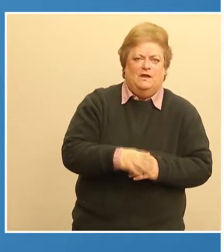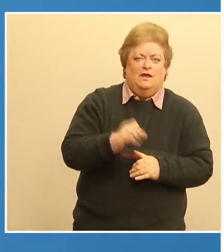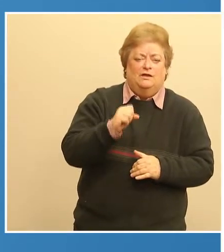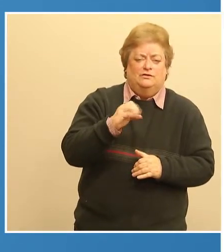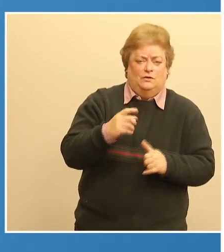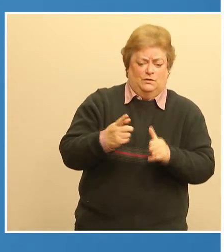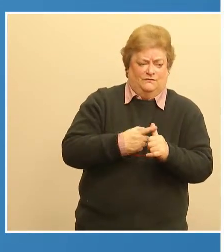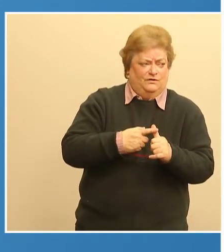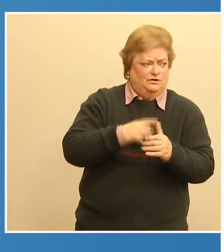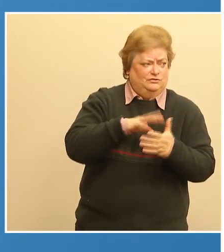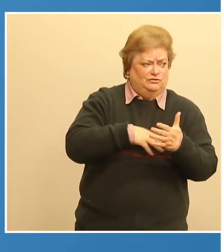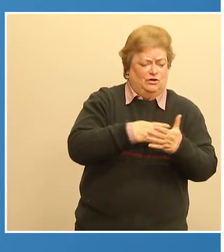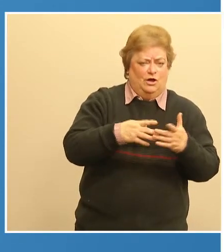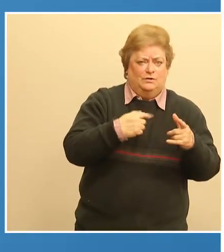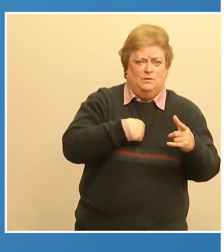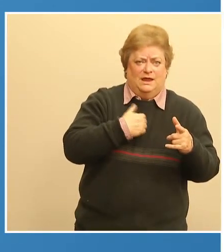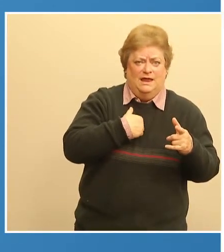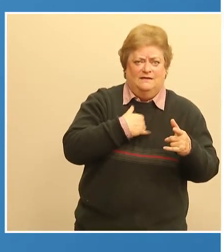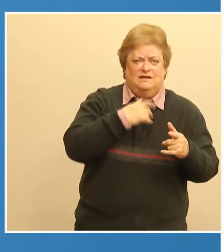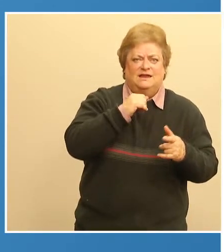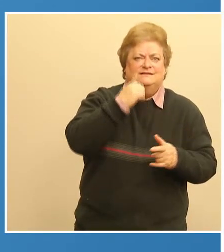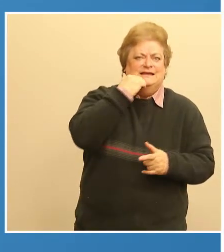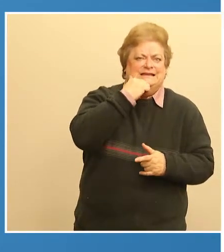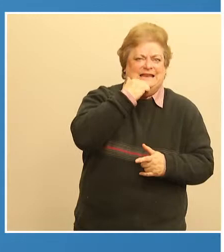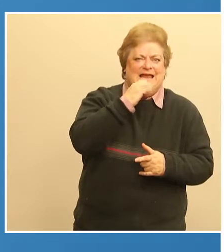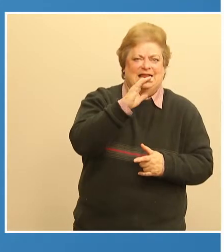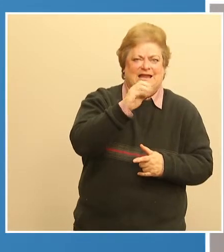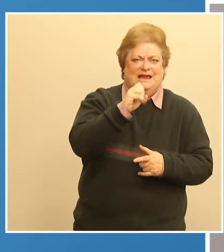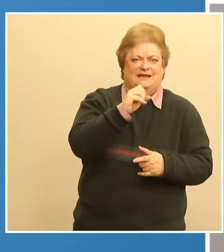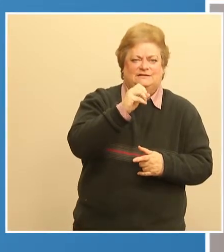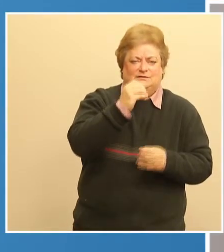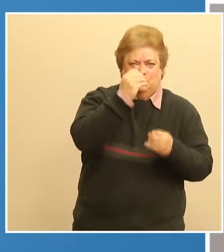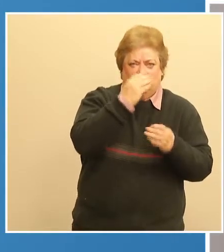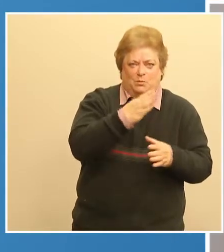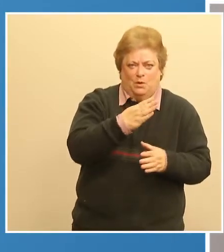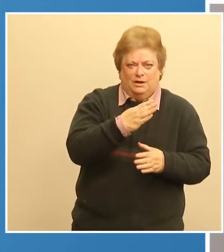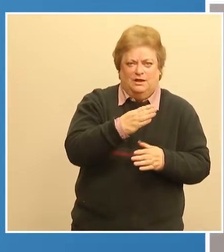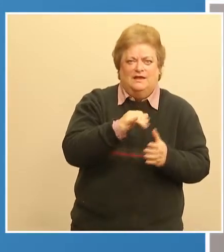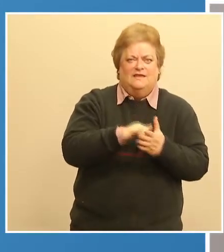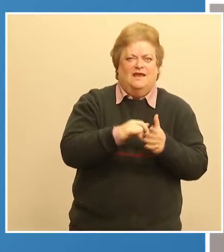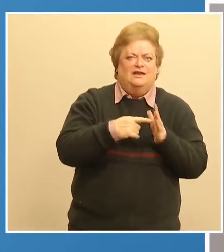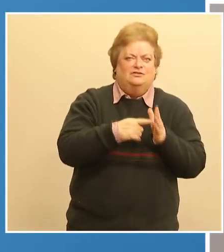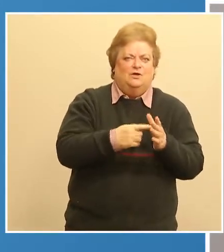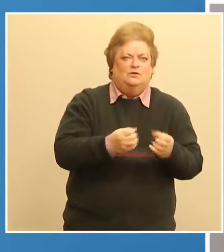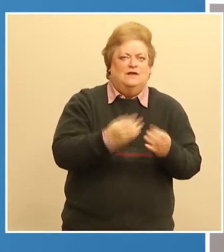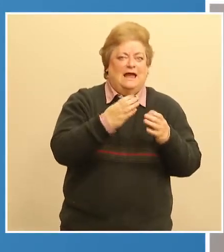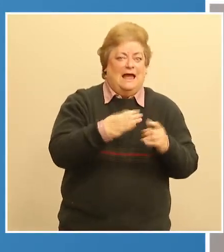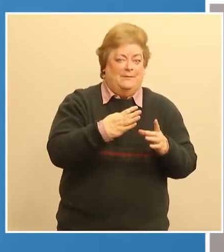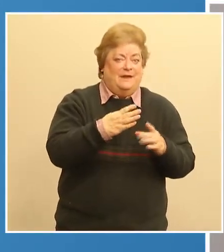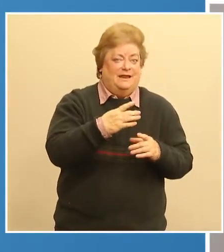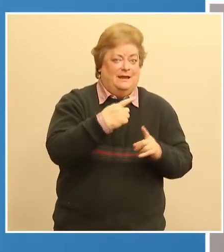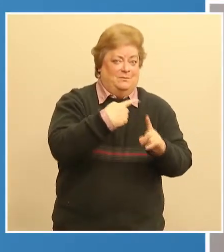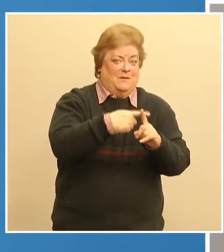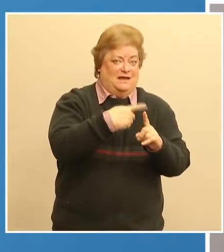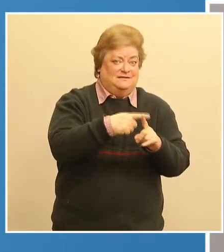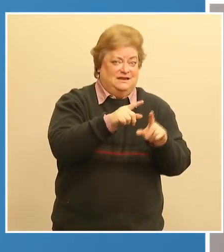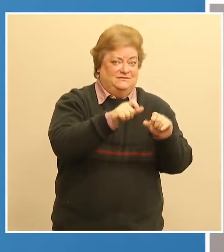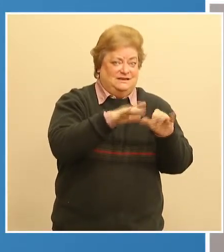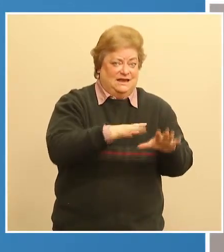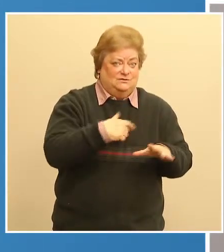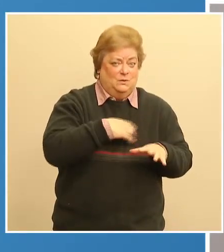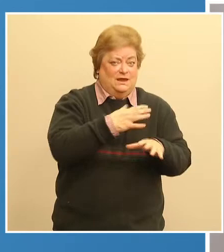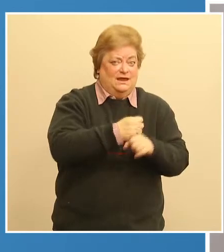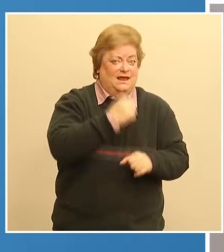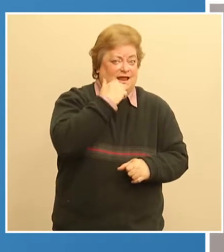So the first chart we have is daily cases by lab report date. So this one just shows you how many cases we've identified each day and when